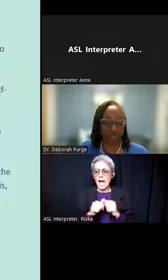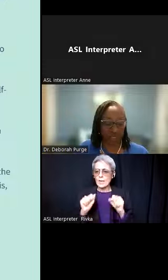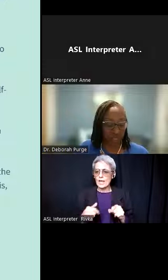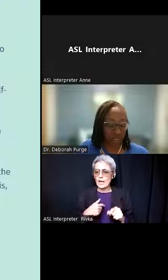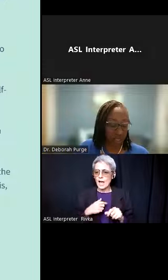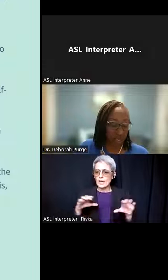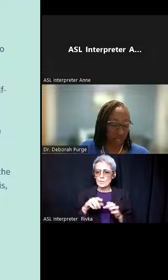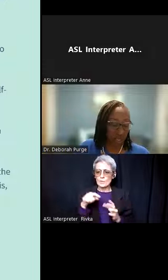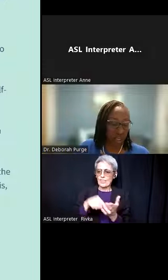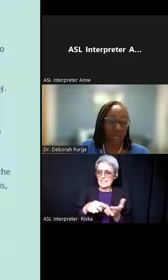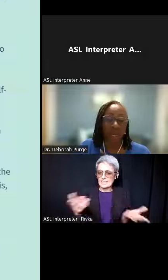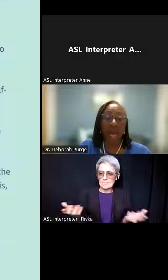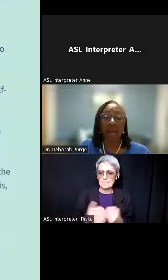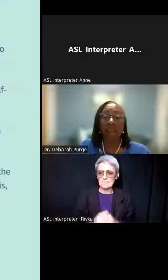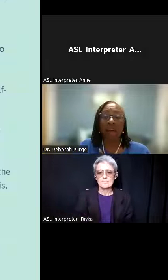do this?